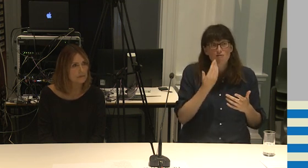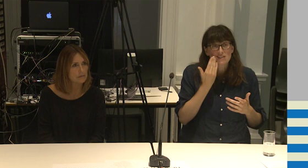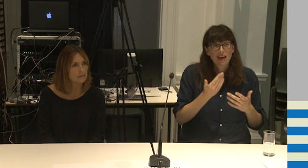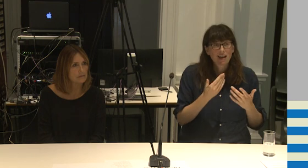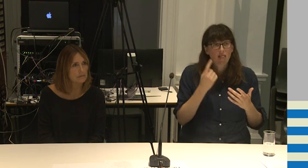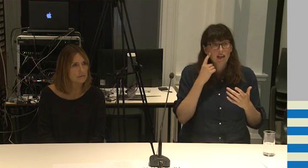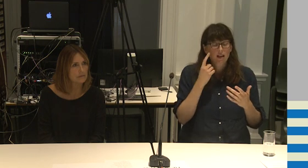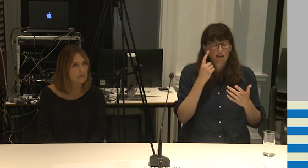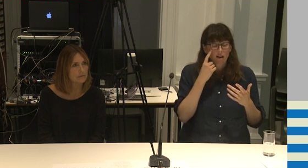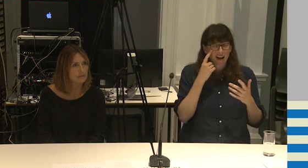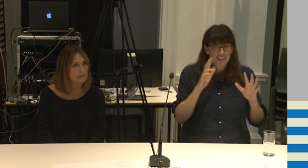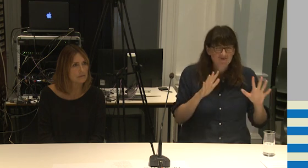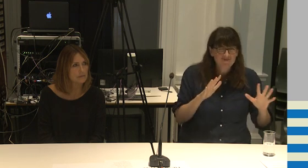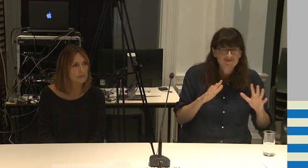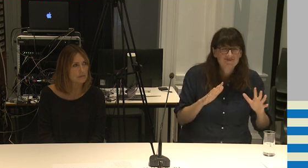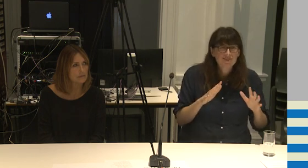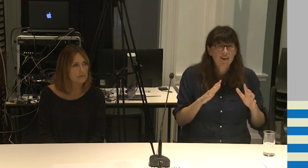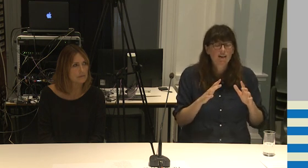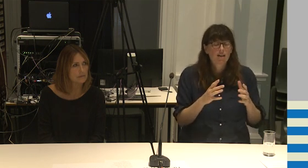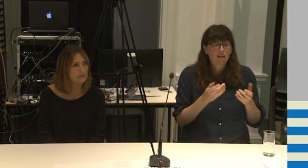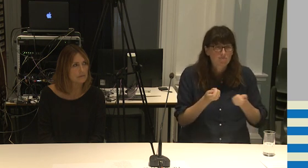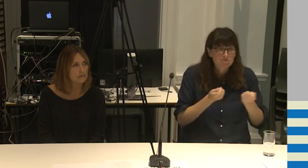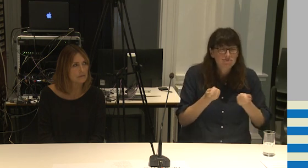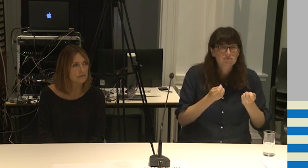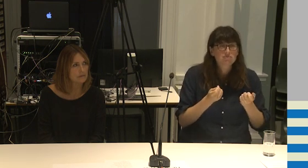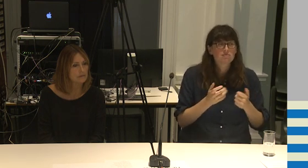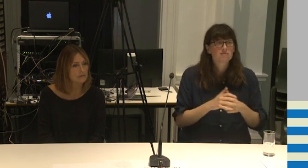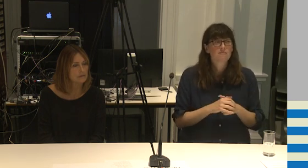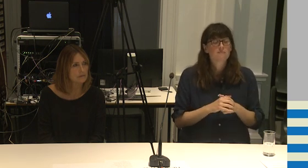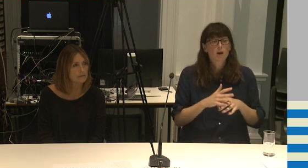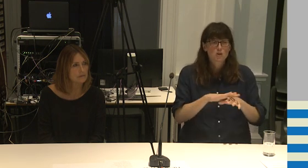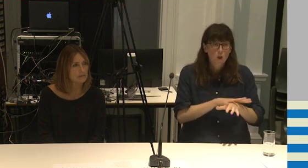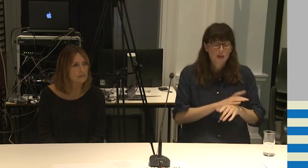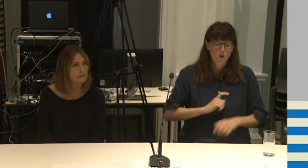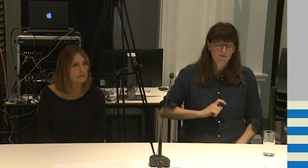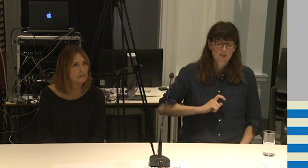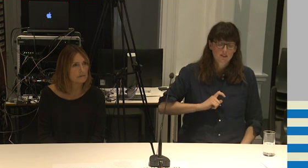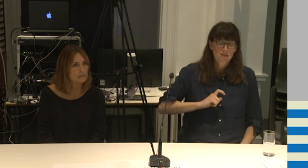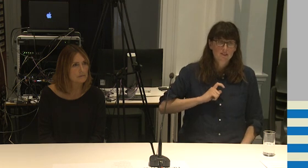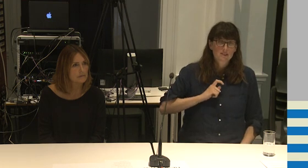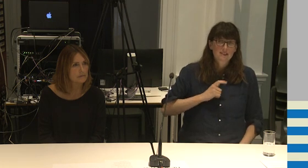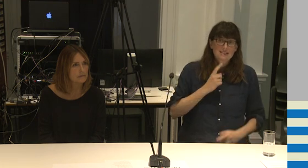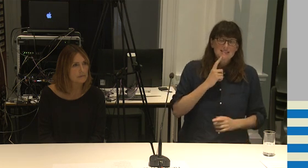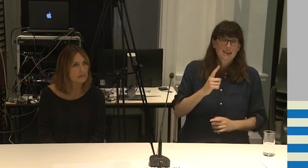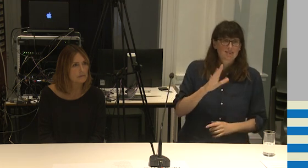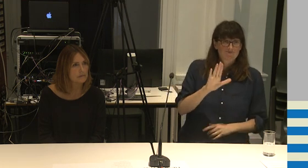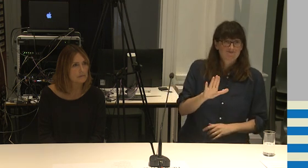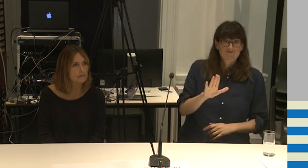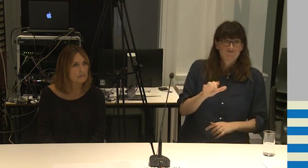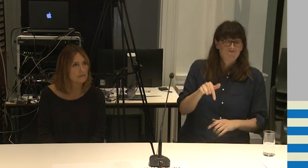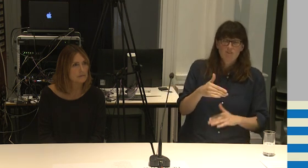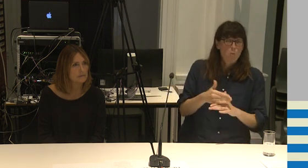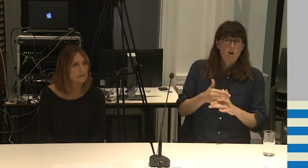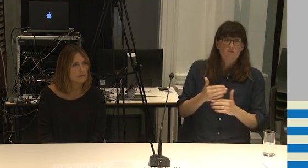having perpetual eye strain and just about managing, and slowly building up my confidence and saying to people, actually, this